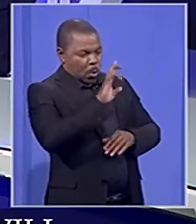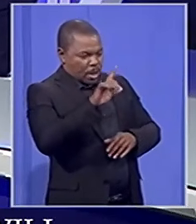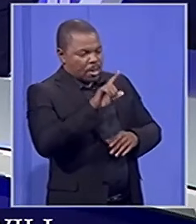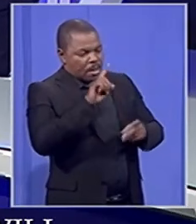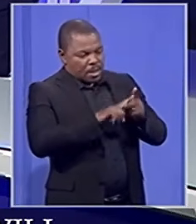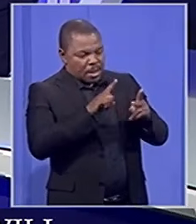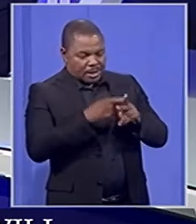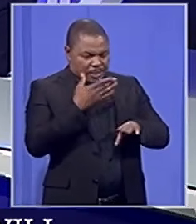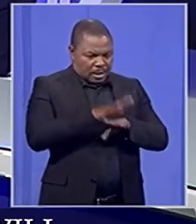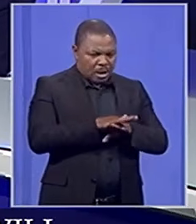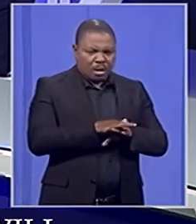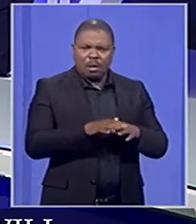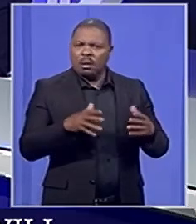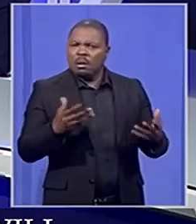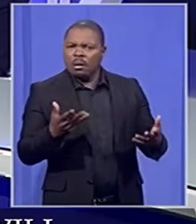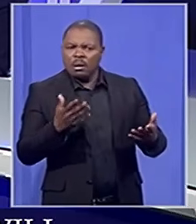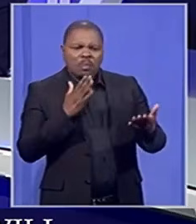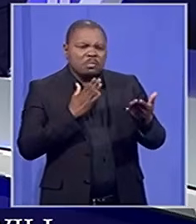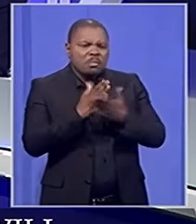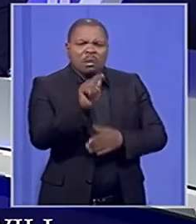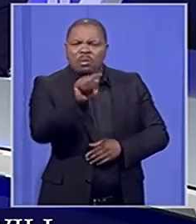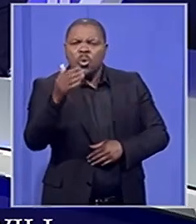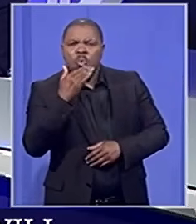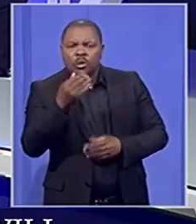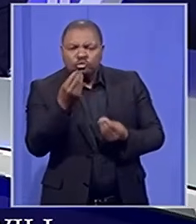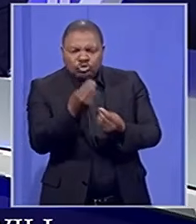boloka mohlomong bana ba ka dula le yona ba re ba